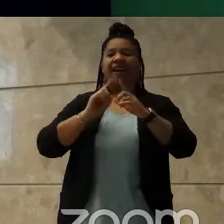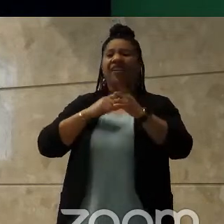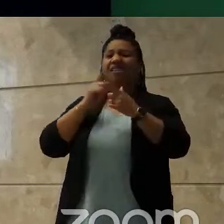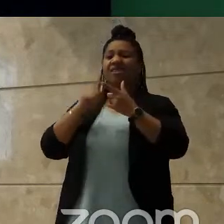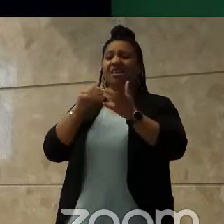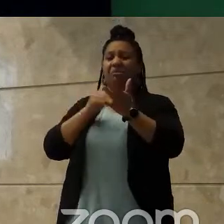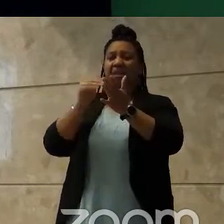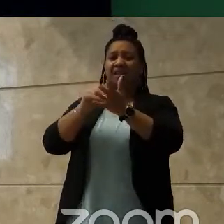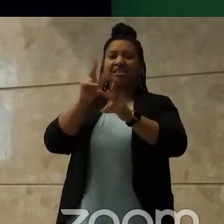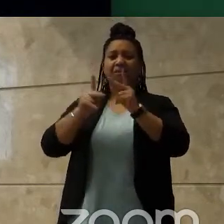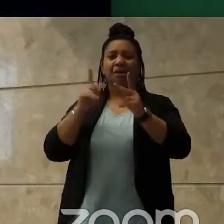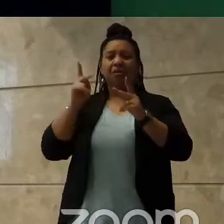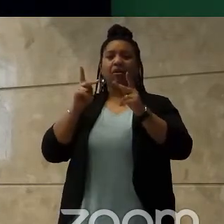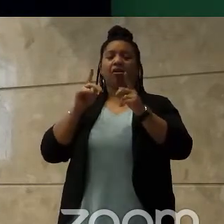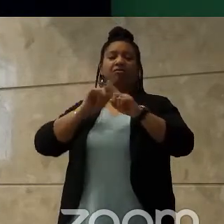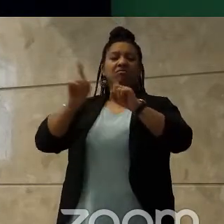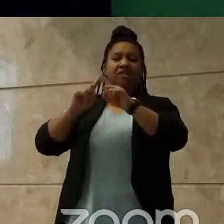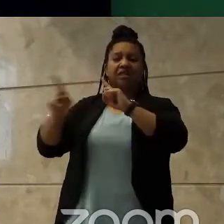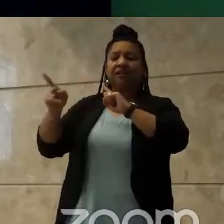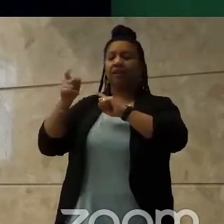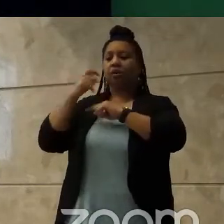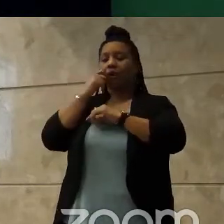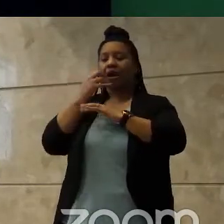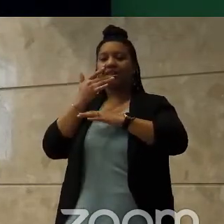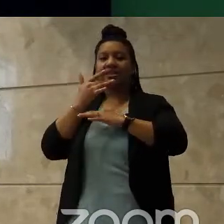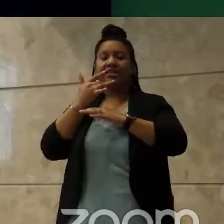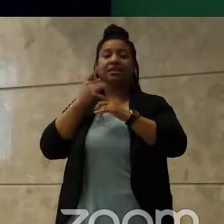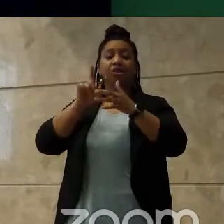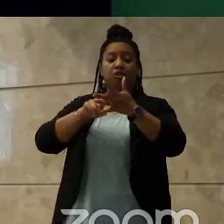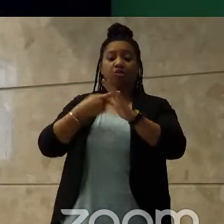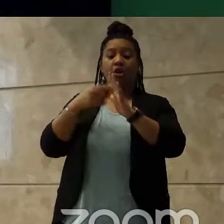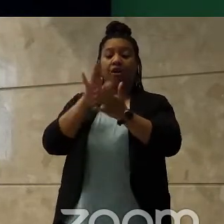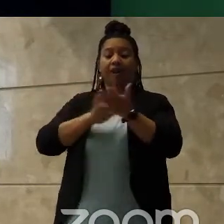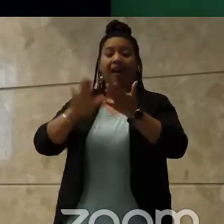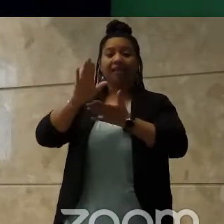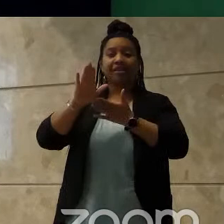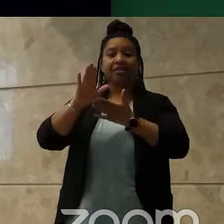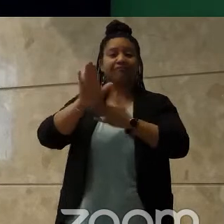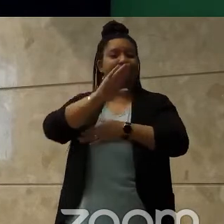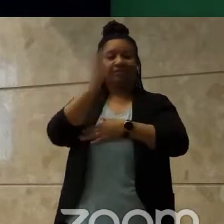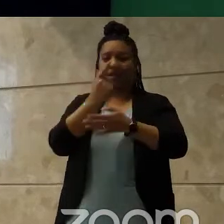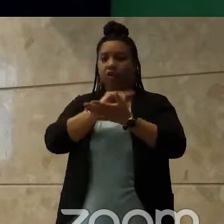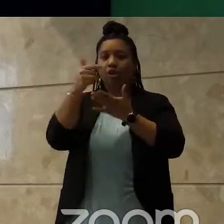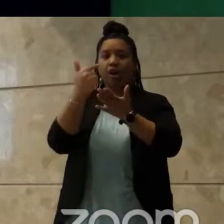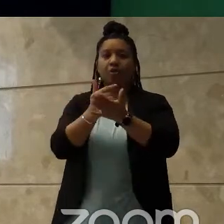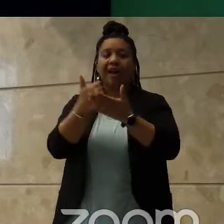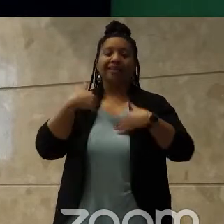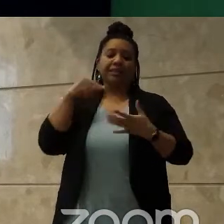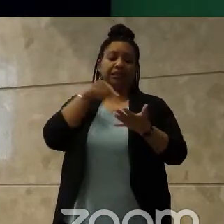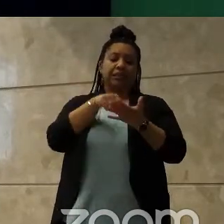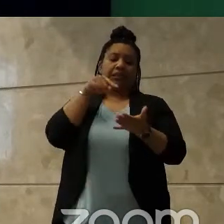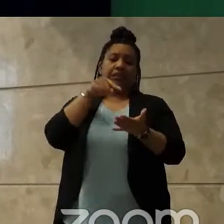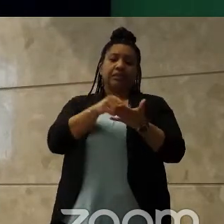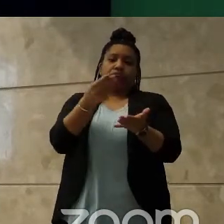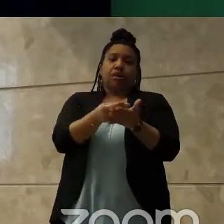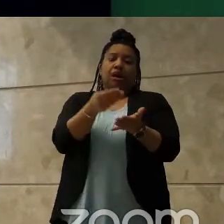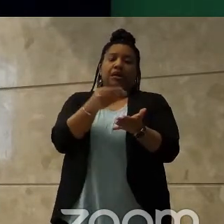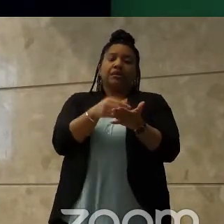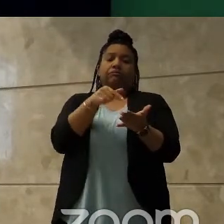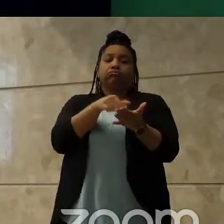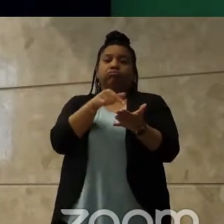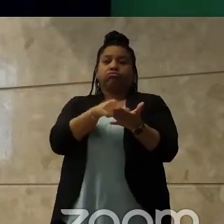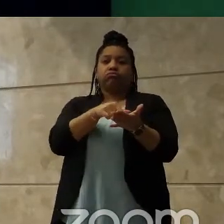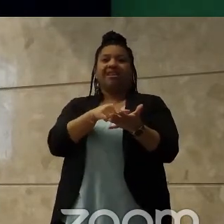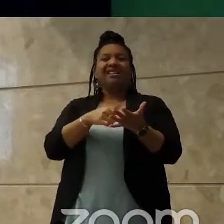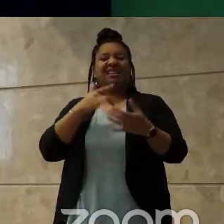races started college, didn't graduate, and have a lot of debt. And that leaves them with a bitter taste. You get my point? So